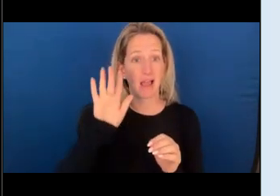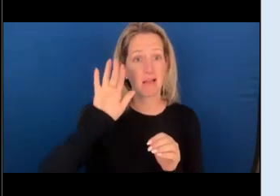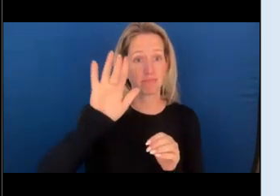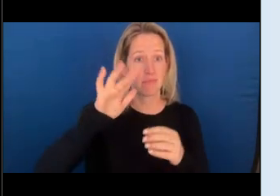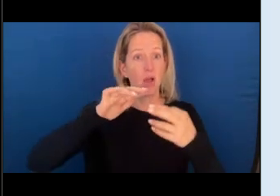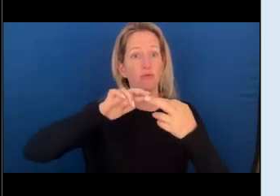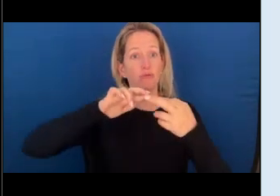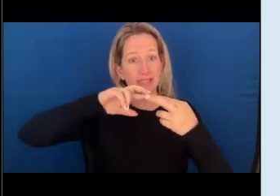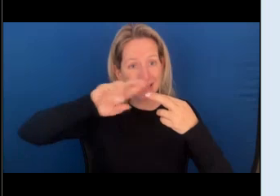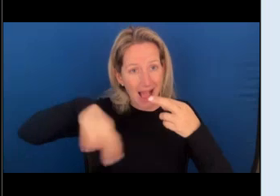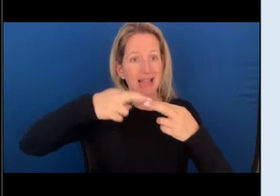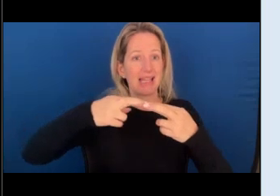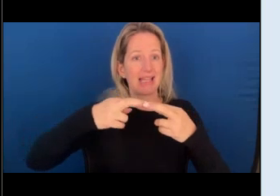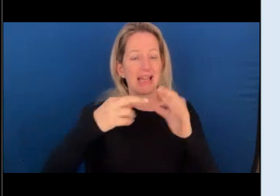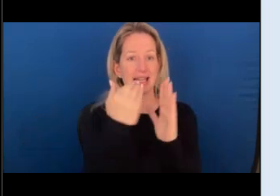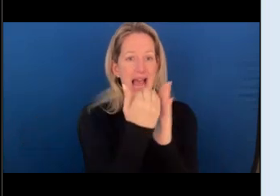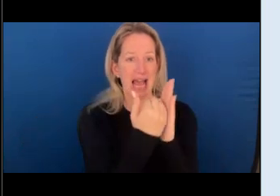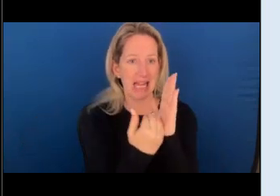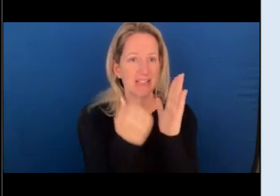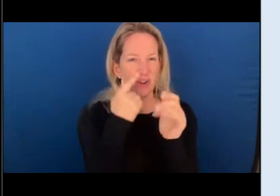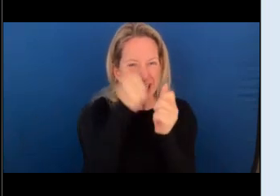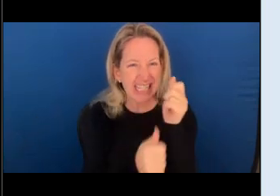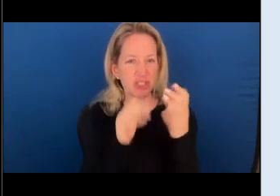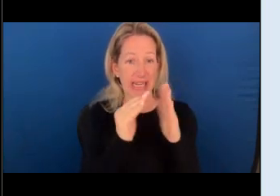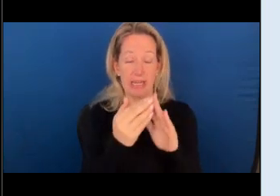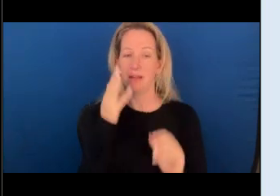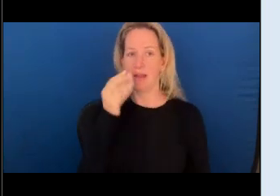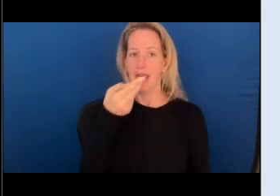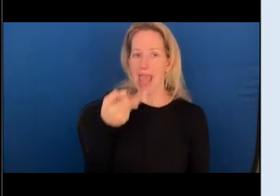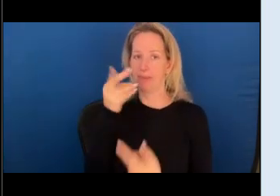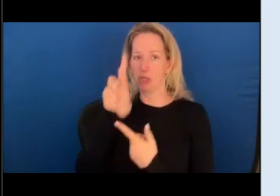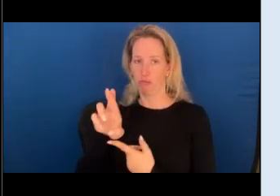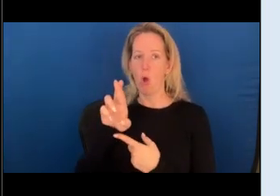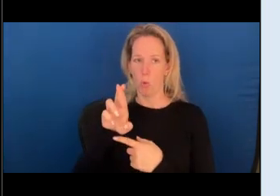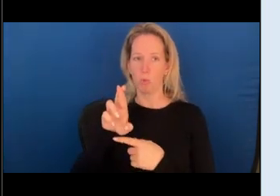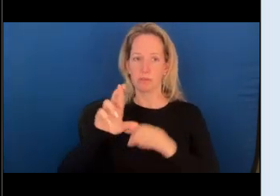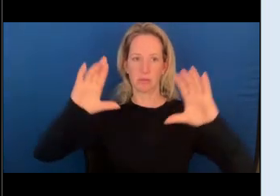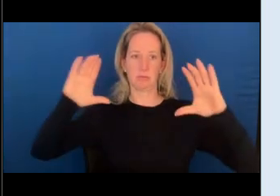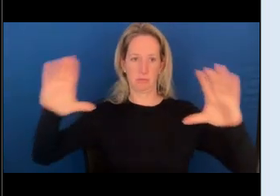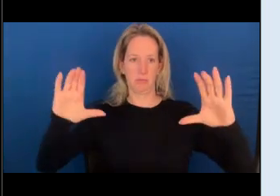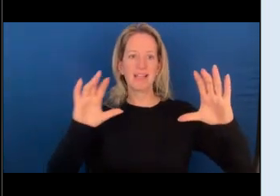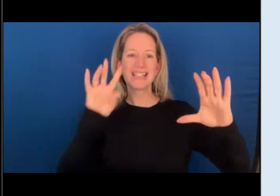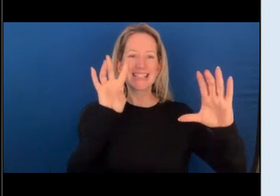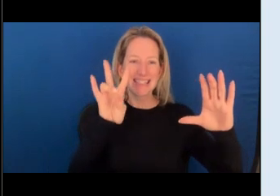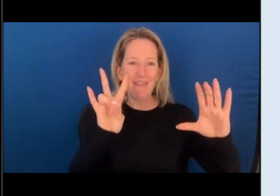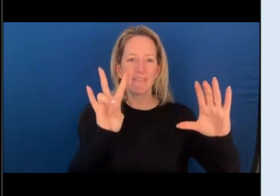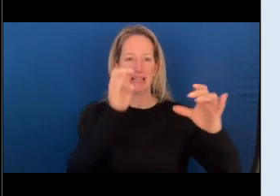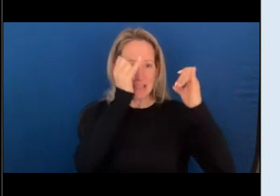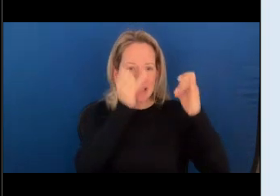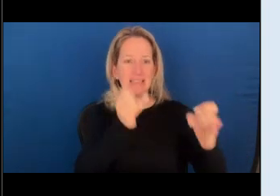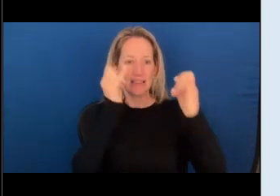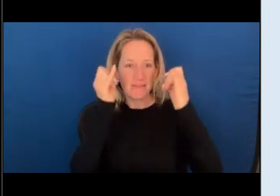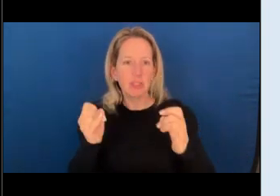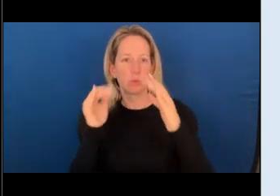each individual city, because Hampton Roads is 7 cities right next to each other, and they all have different